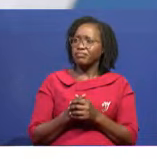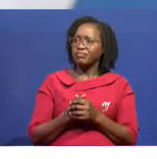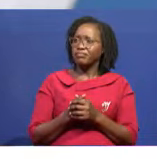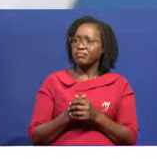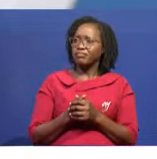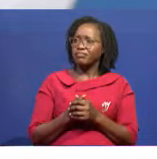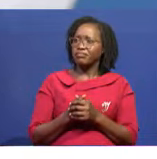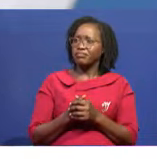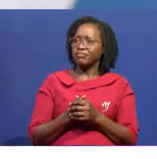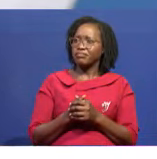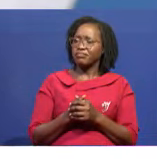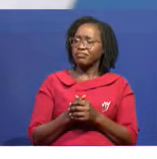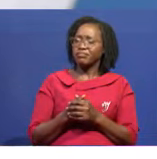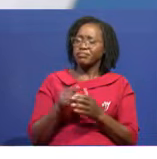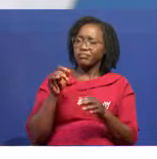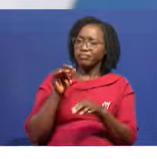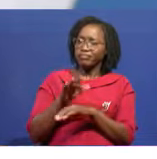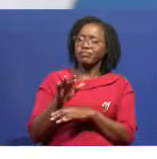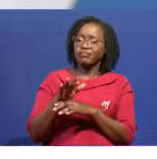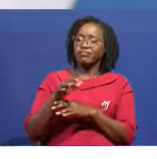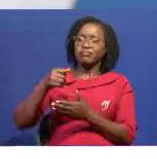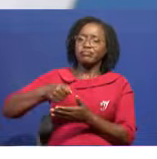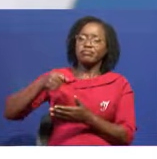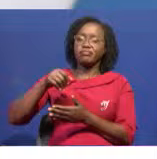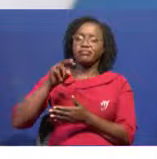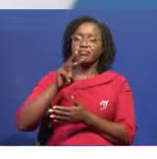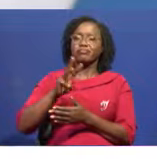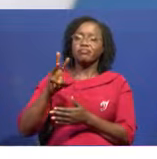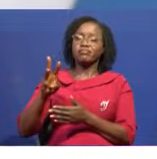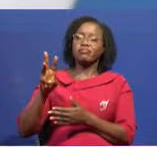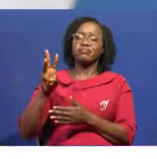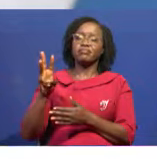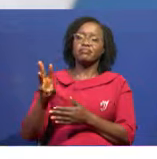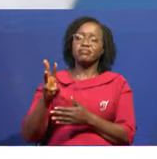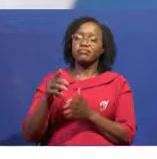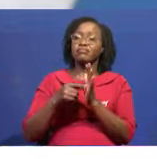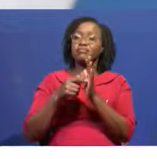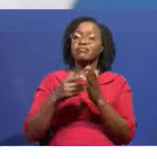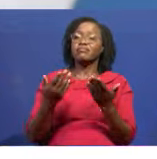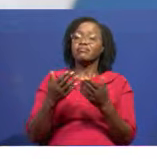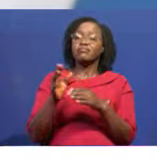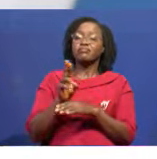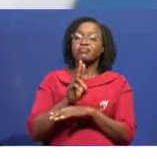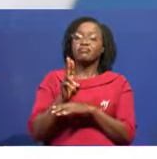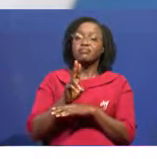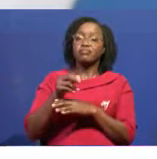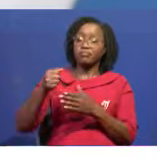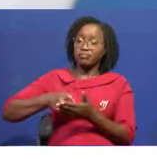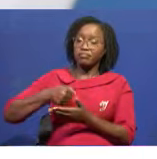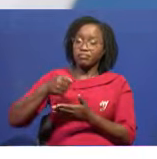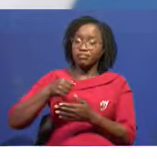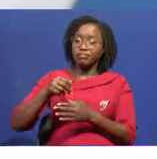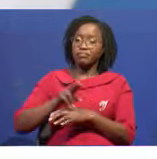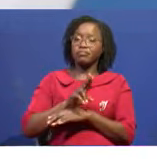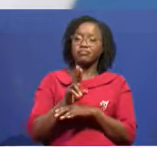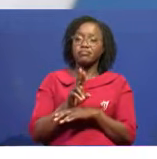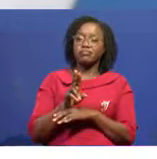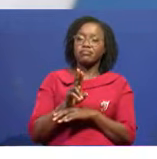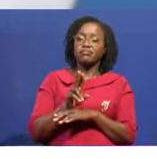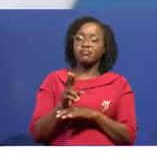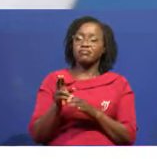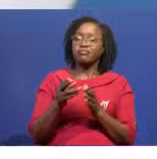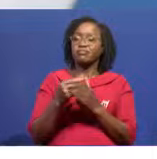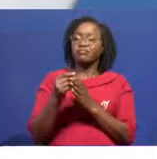just post your budgets in your website and just show how you have managed those budgets and expended, and show